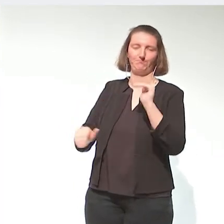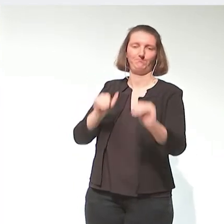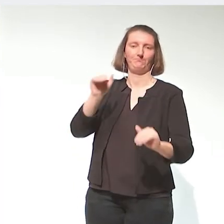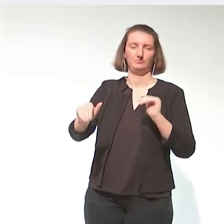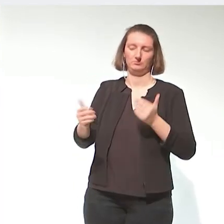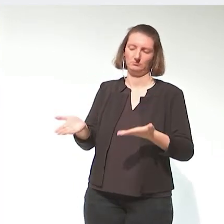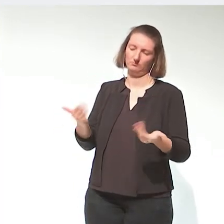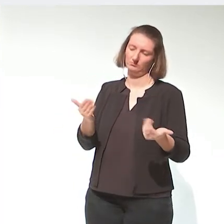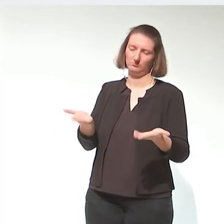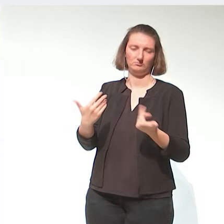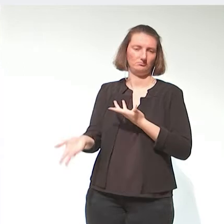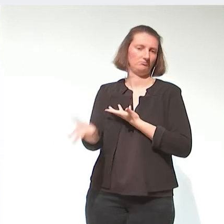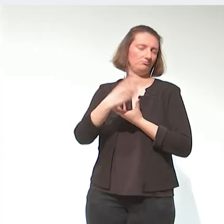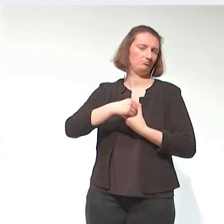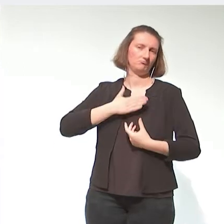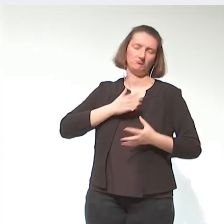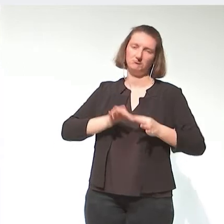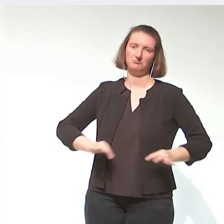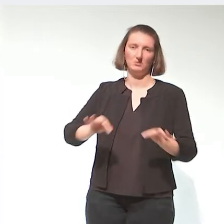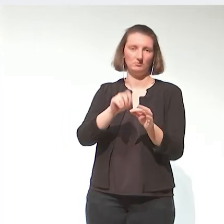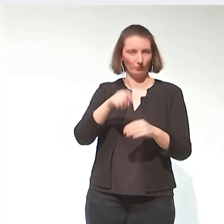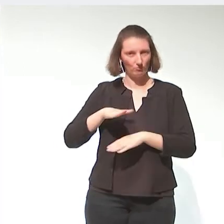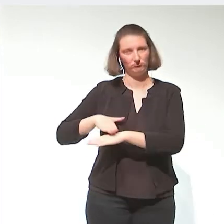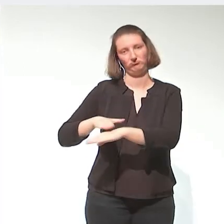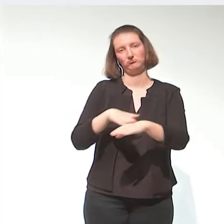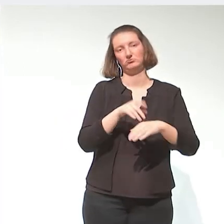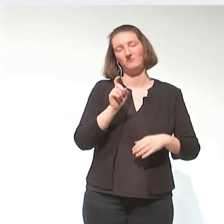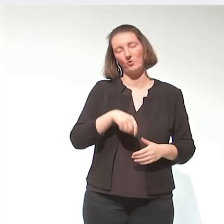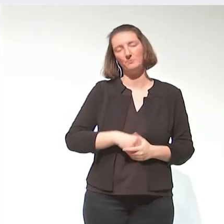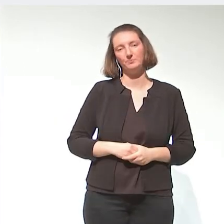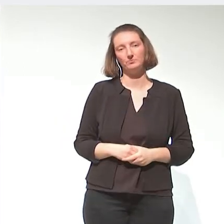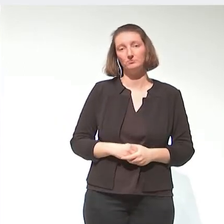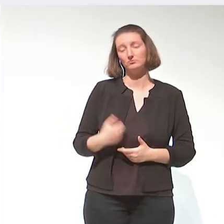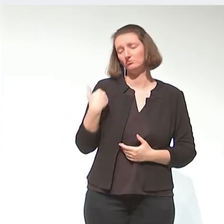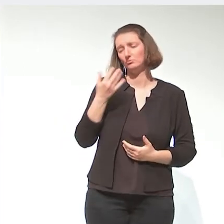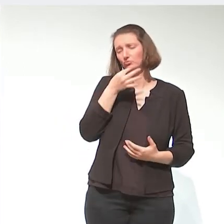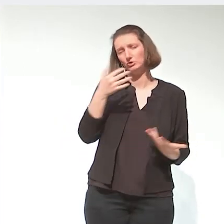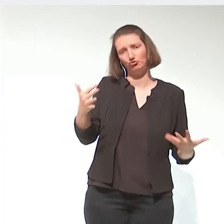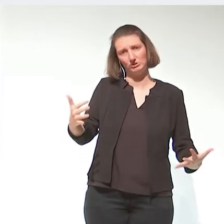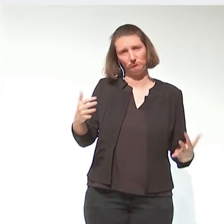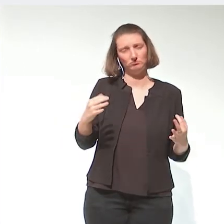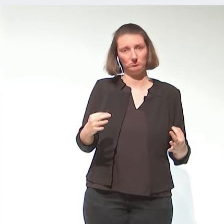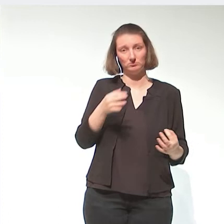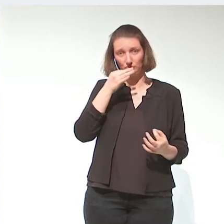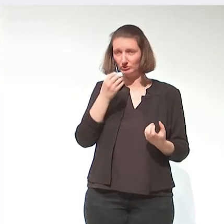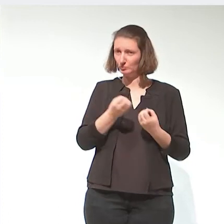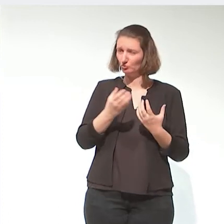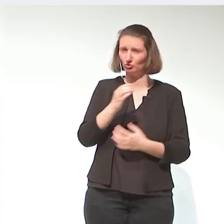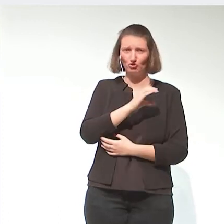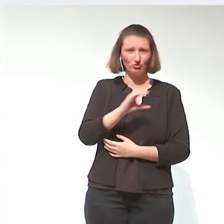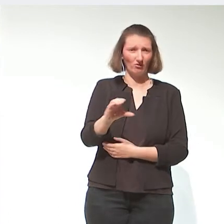told you, it is several 100,000 people with different needs.